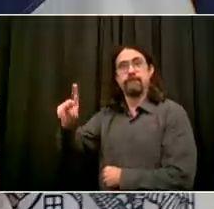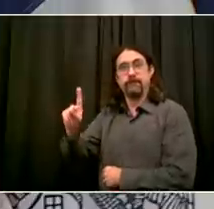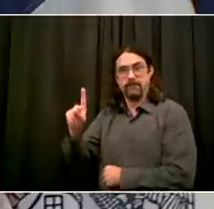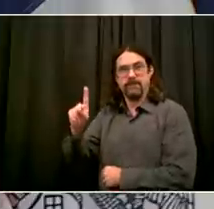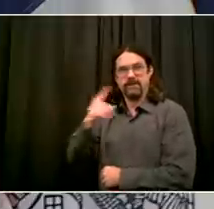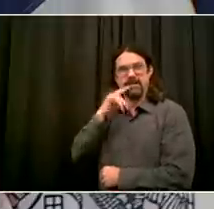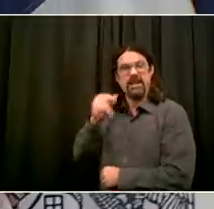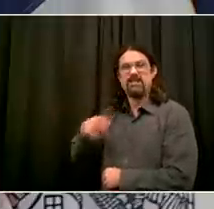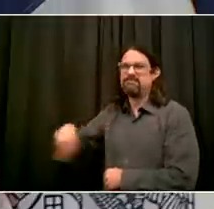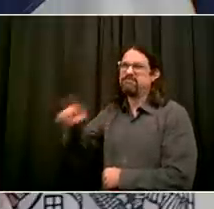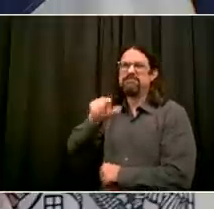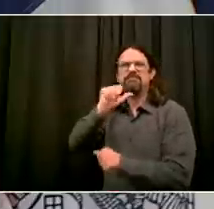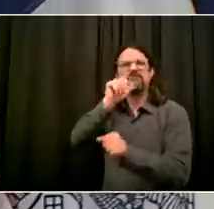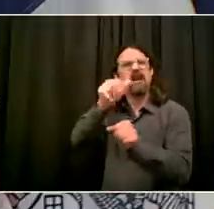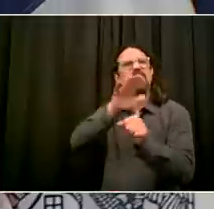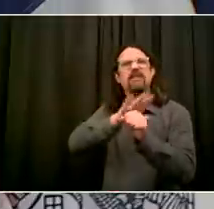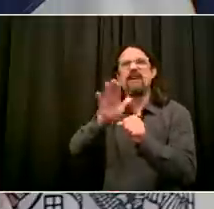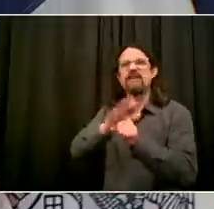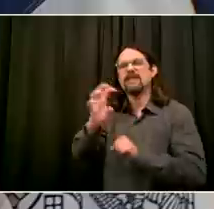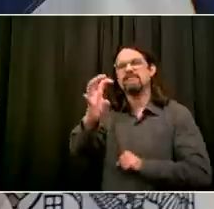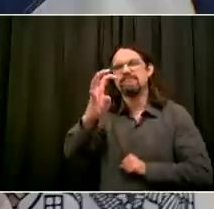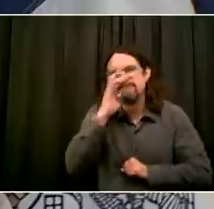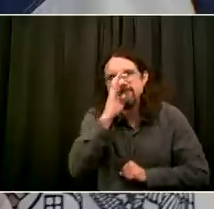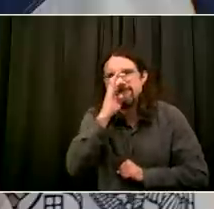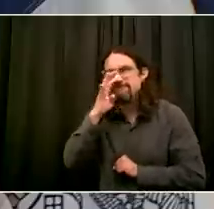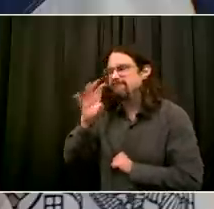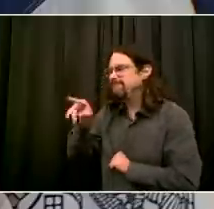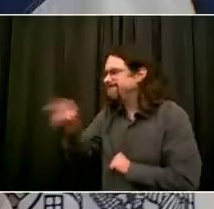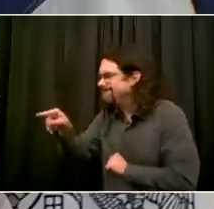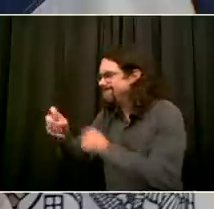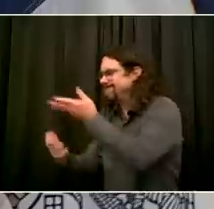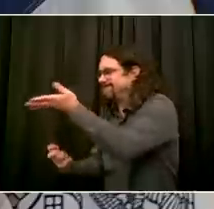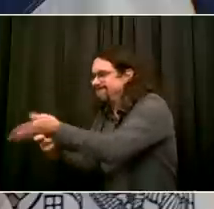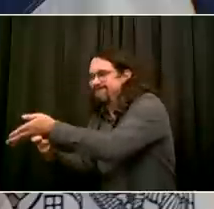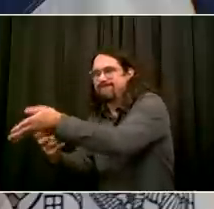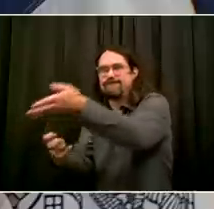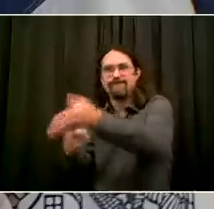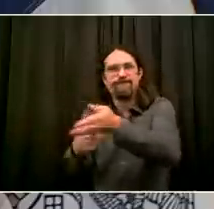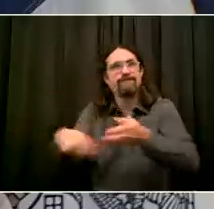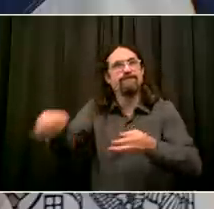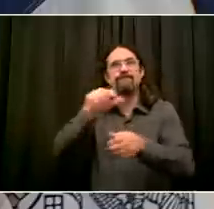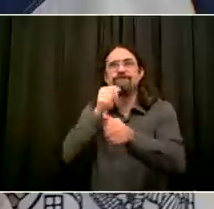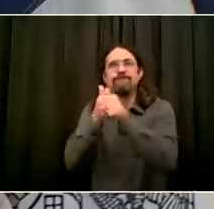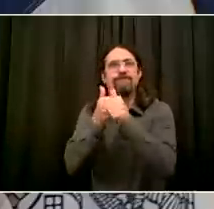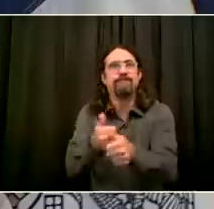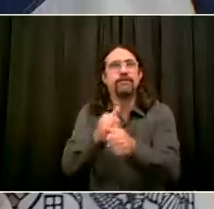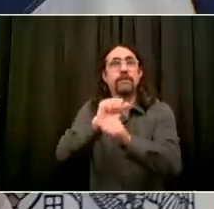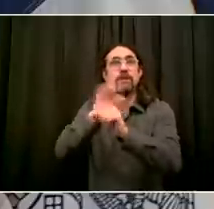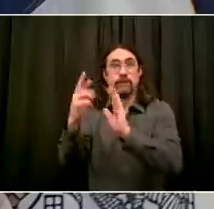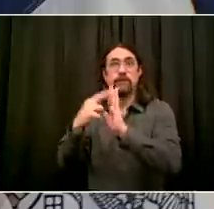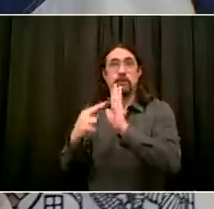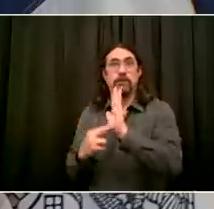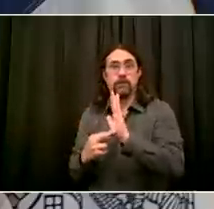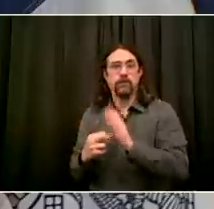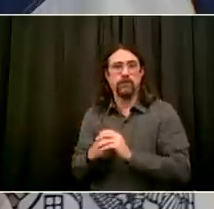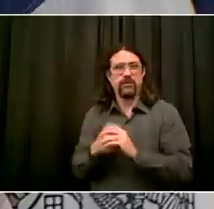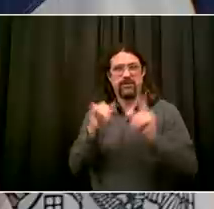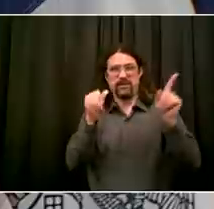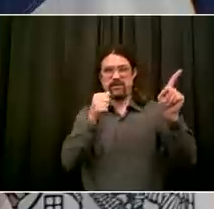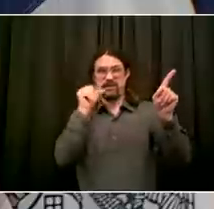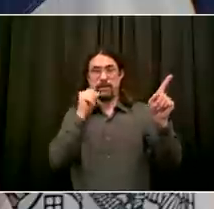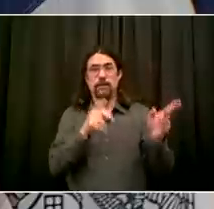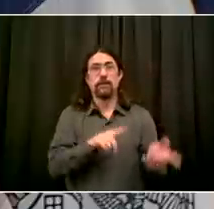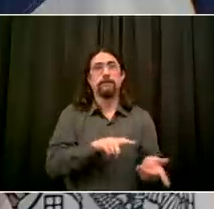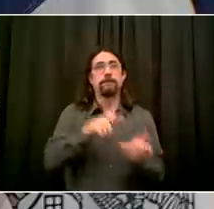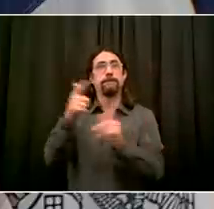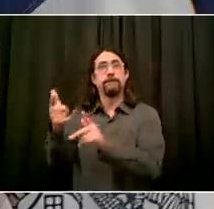things like that. I wonder if you think that more fines for not mask wearing is something that you should be doing, whether you